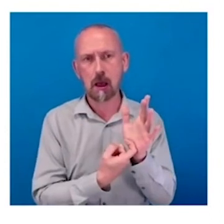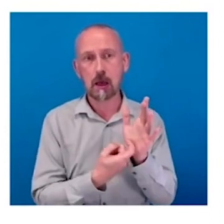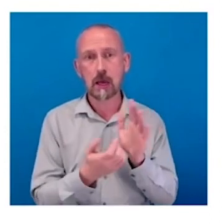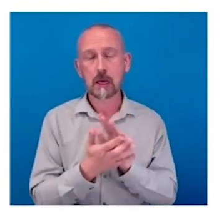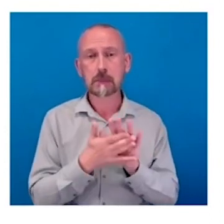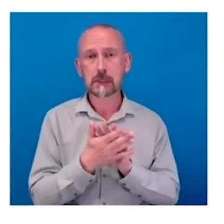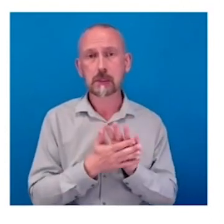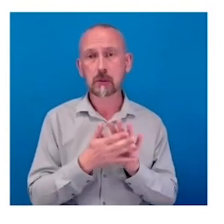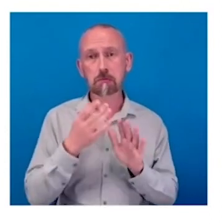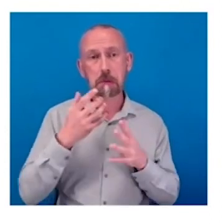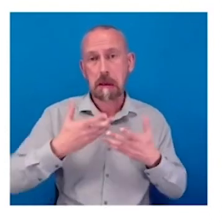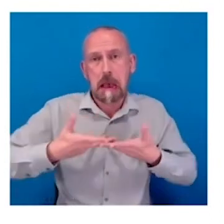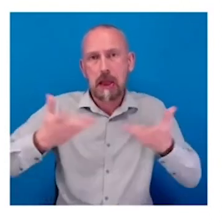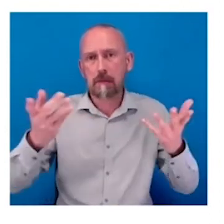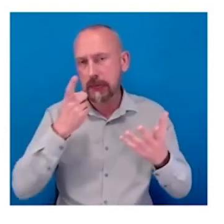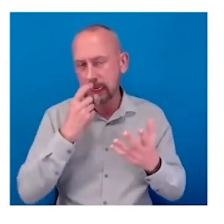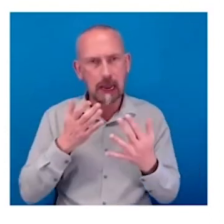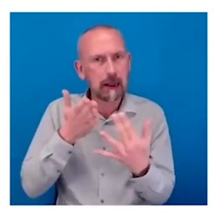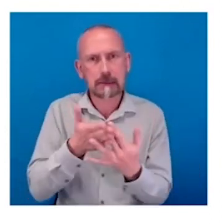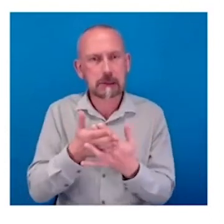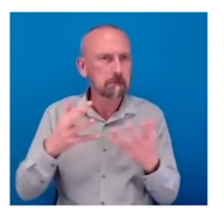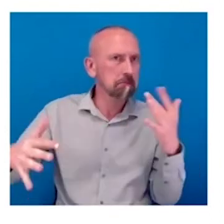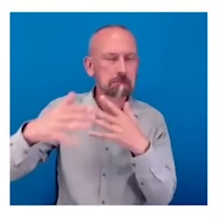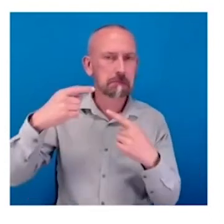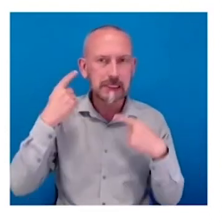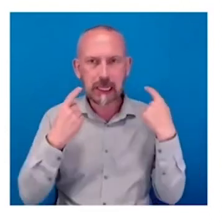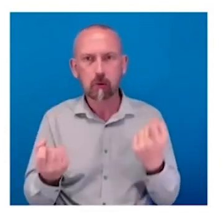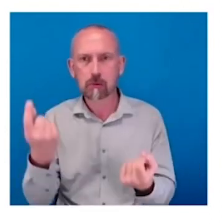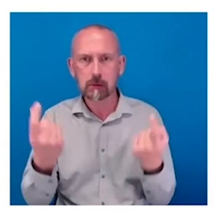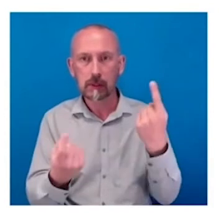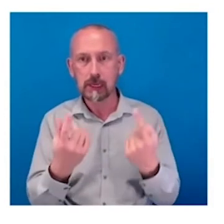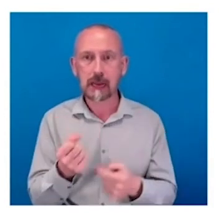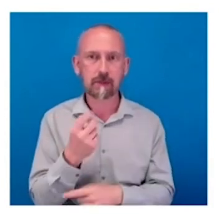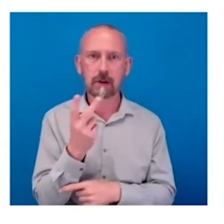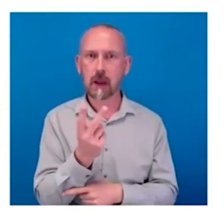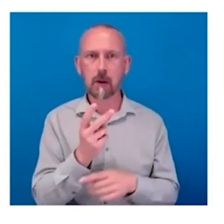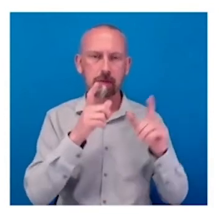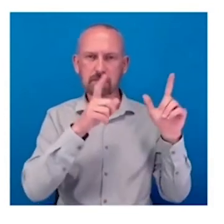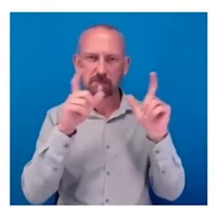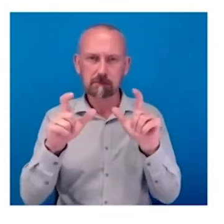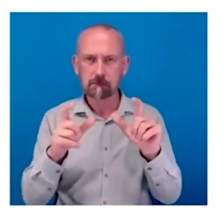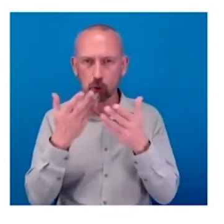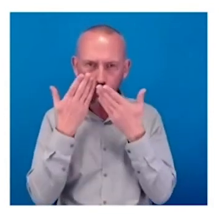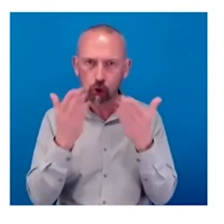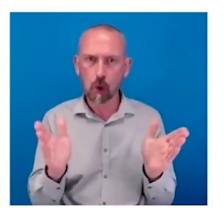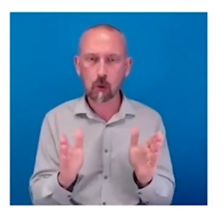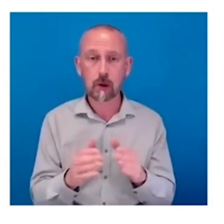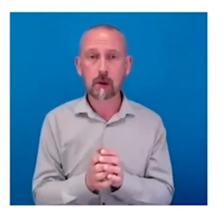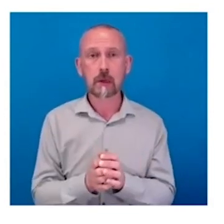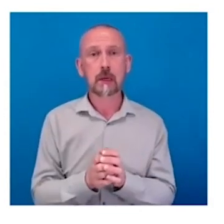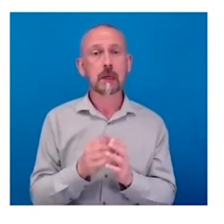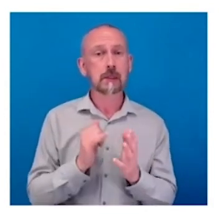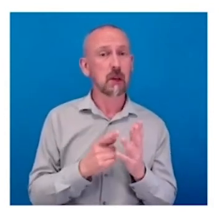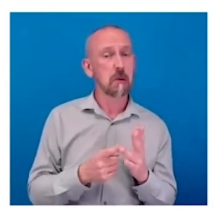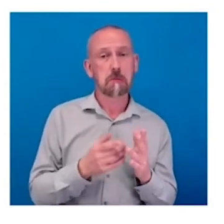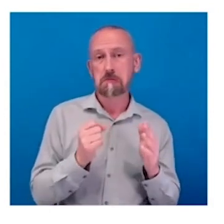everybody. And on this slide here, we've got a couple of images which depict this. The first one is of a busy intersection where there's a lot